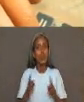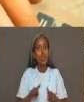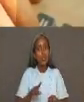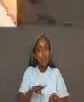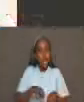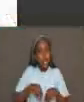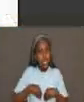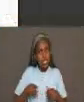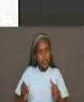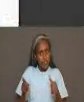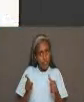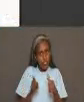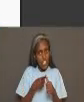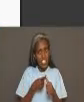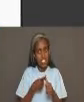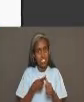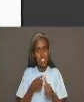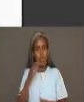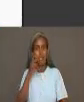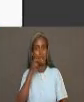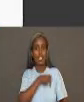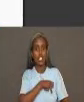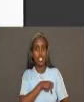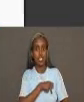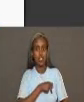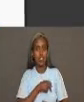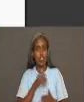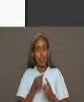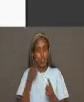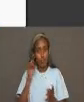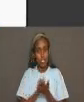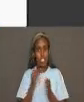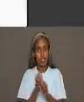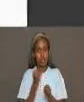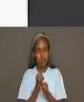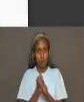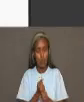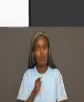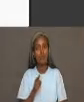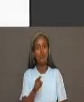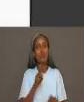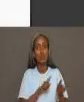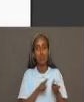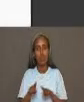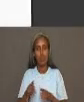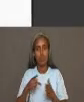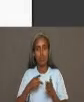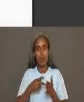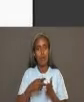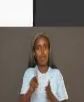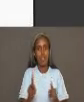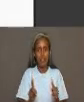receive your first paycheck from that job, you will also pay your